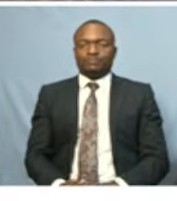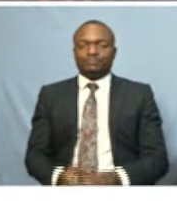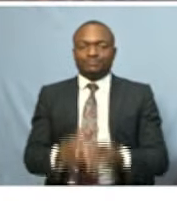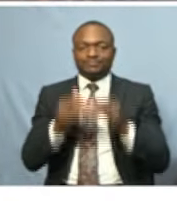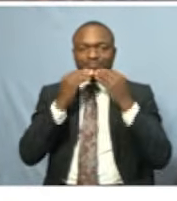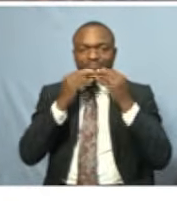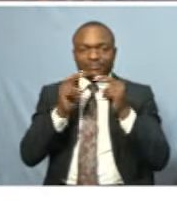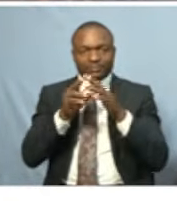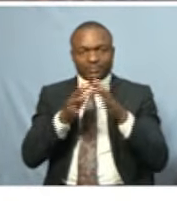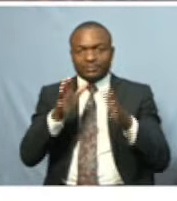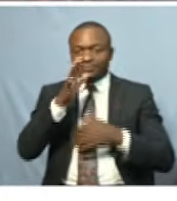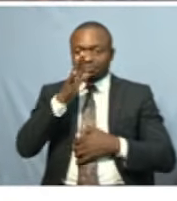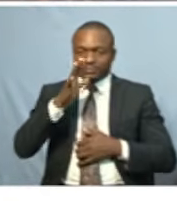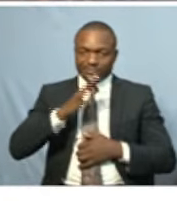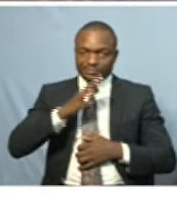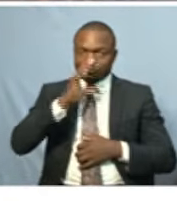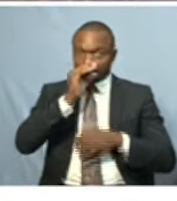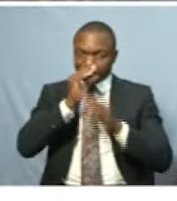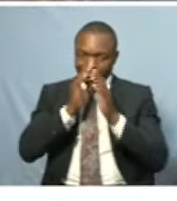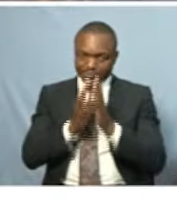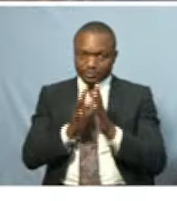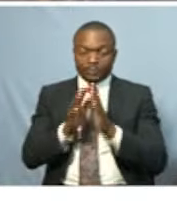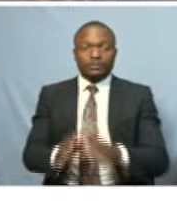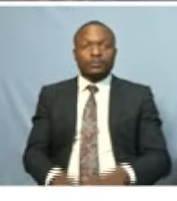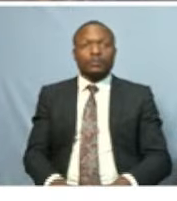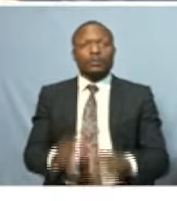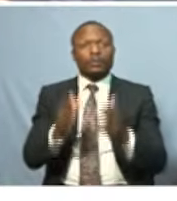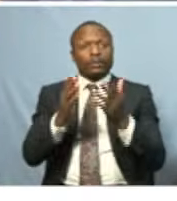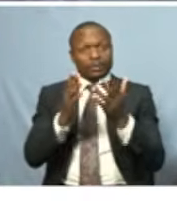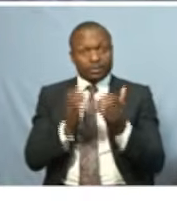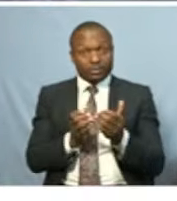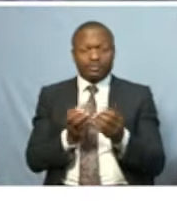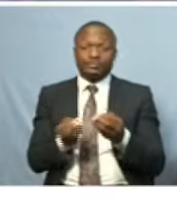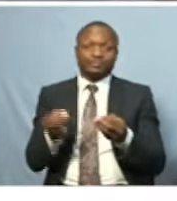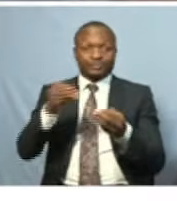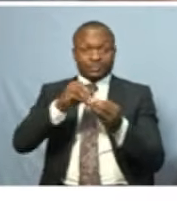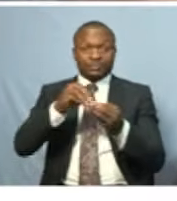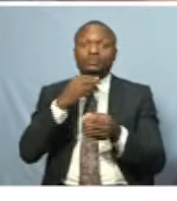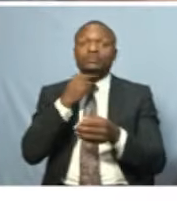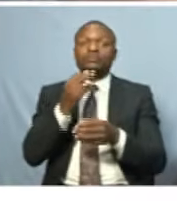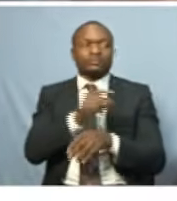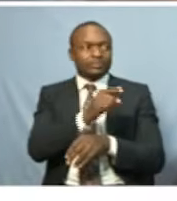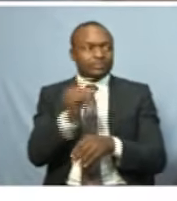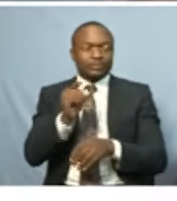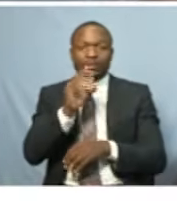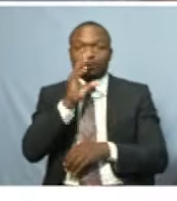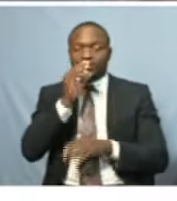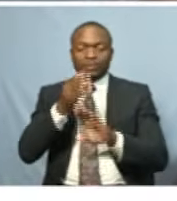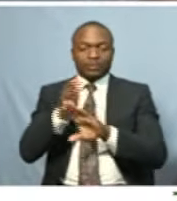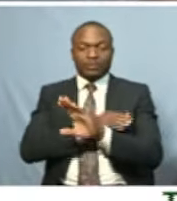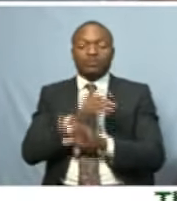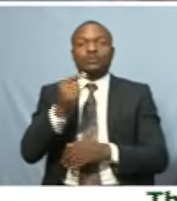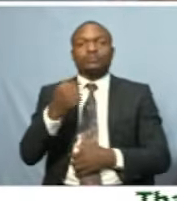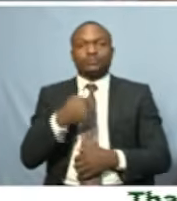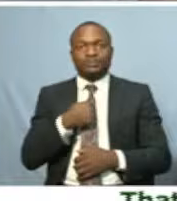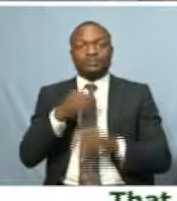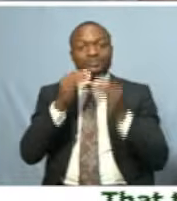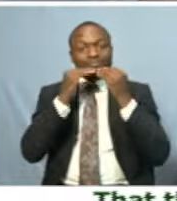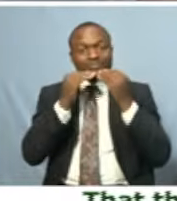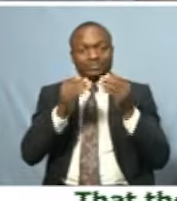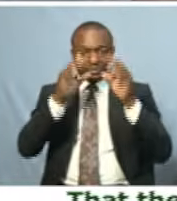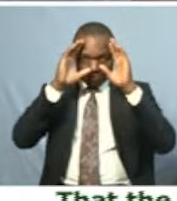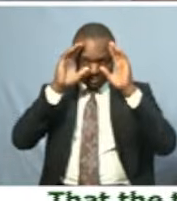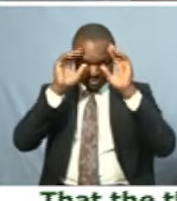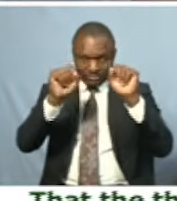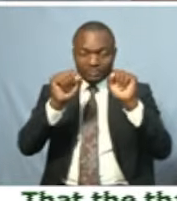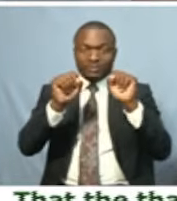Thank you very much, Madam Speaker. I wish to add my voice, Madam Speaker, to those that have spoken before me, to thank the President